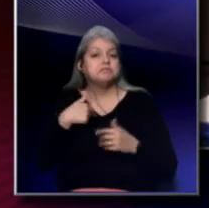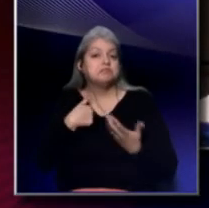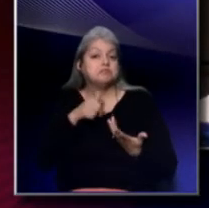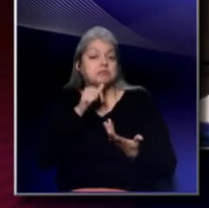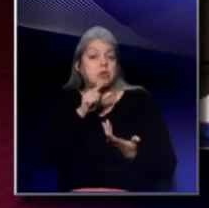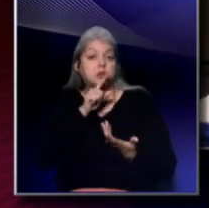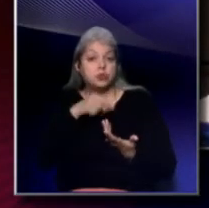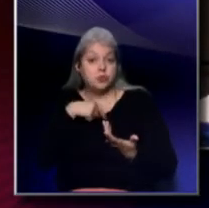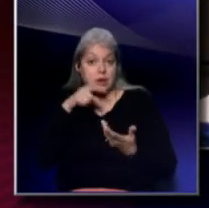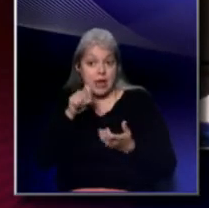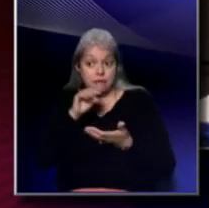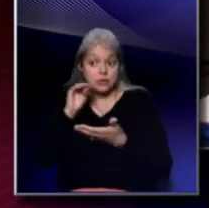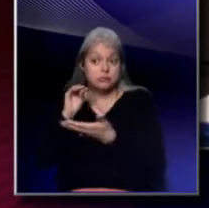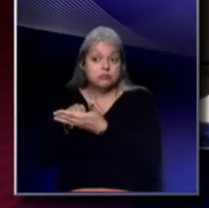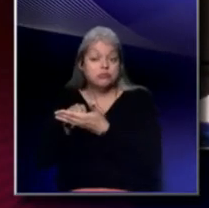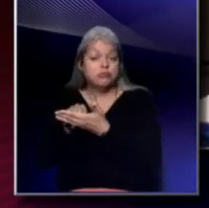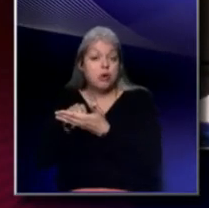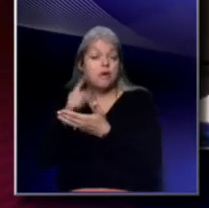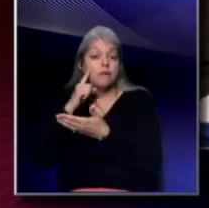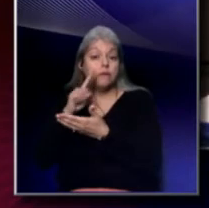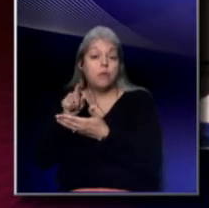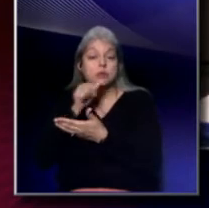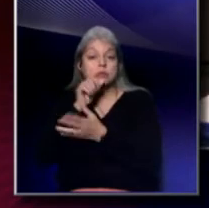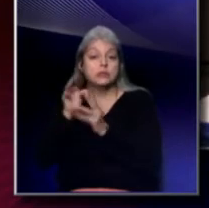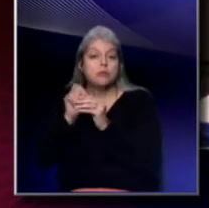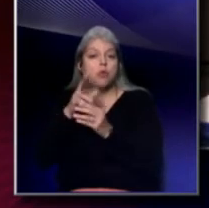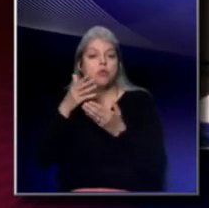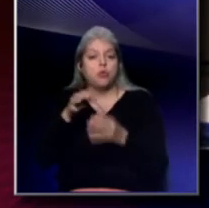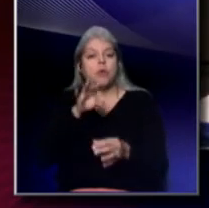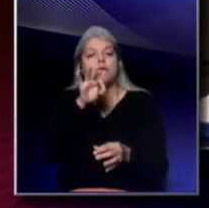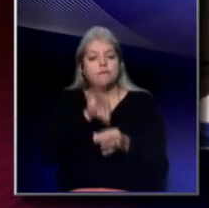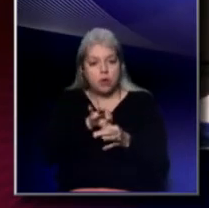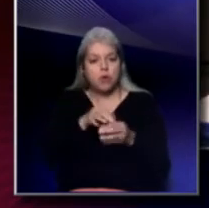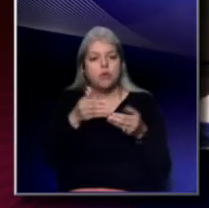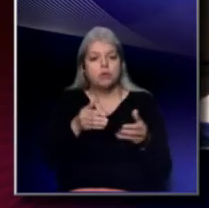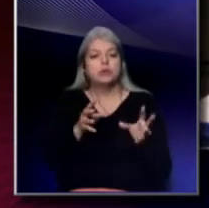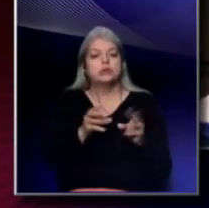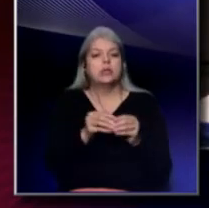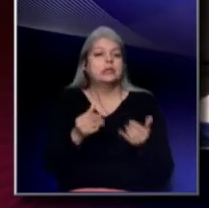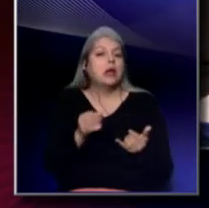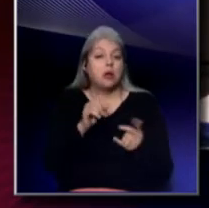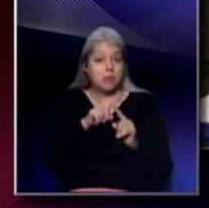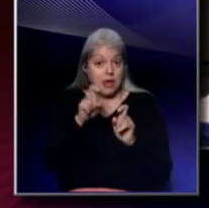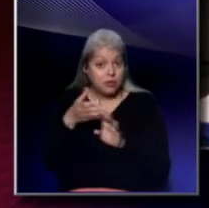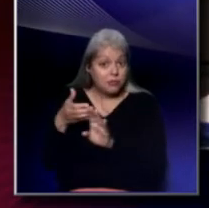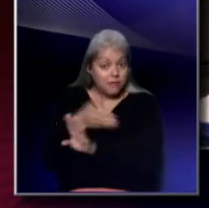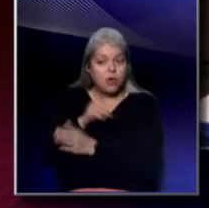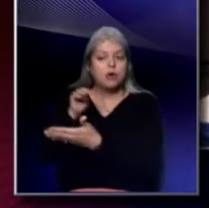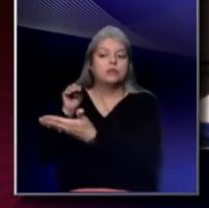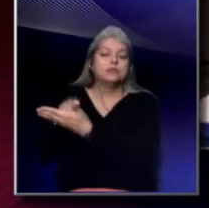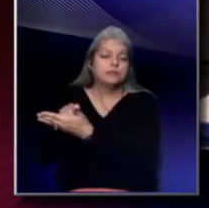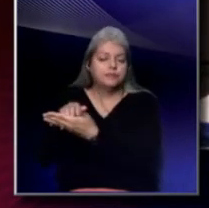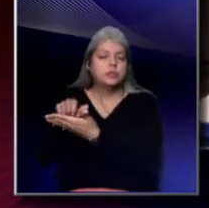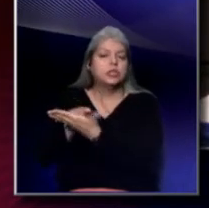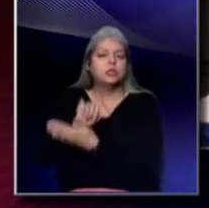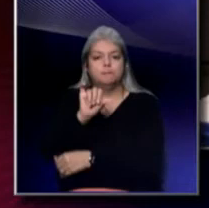Sure, that we need to agendize the executive session as opposed to vote to go into it in a pre-agendized item.